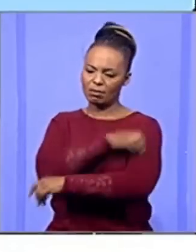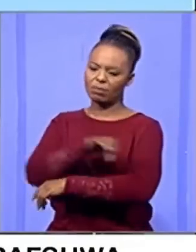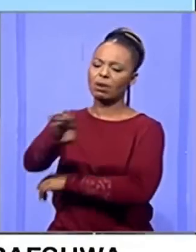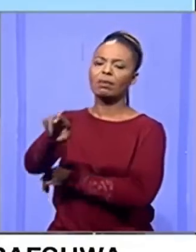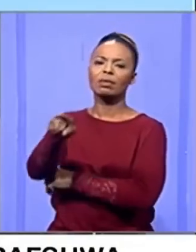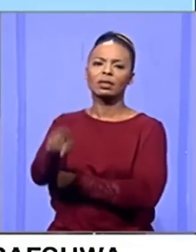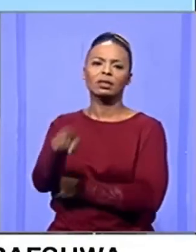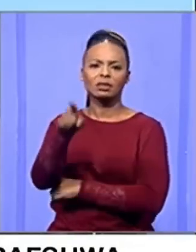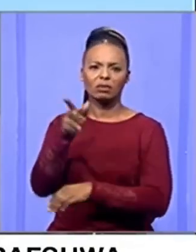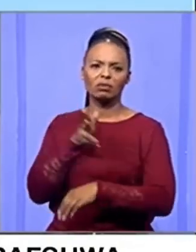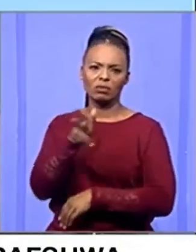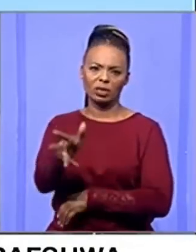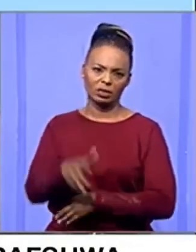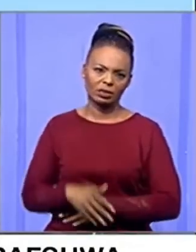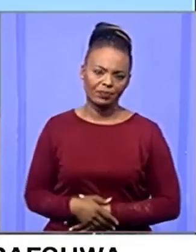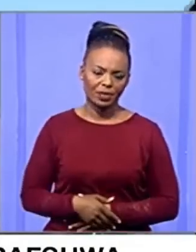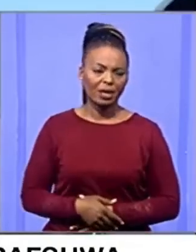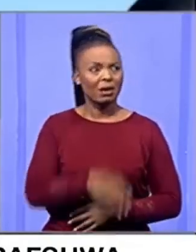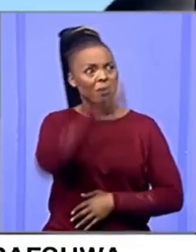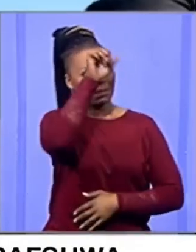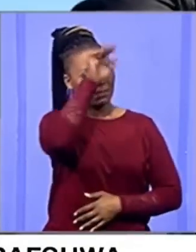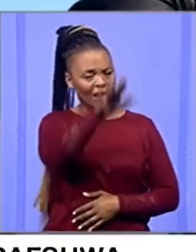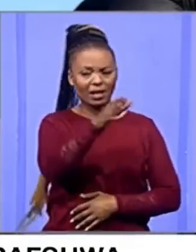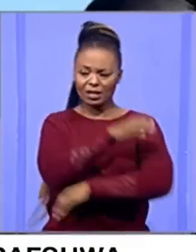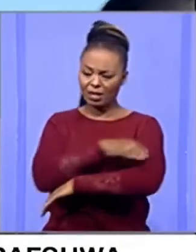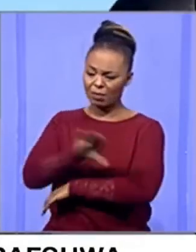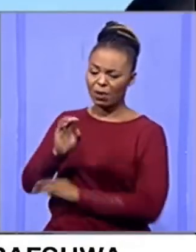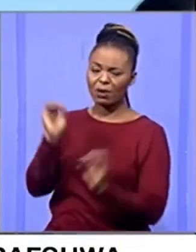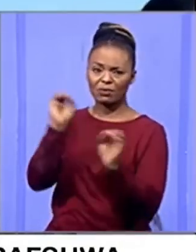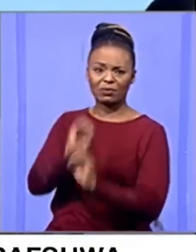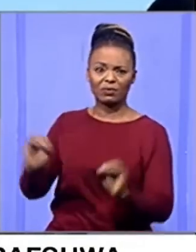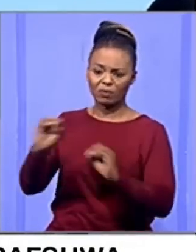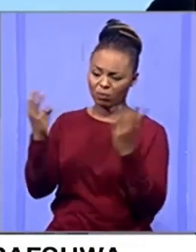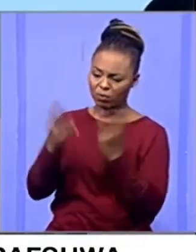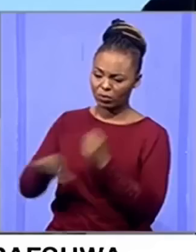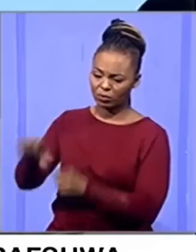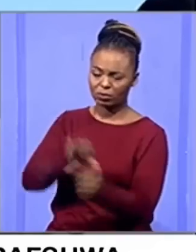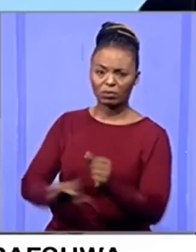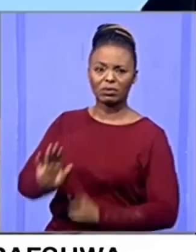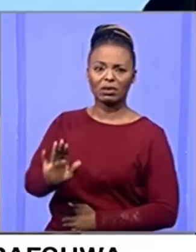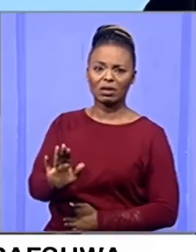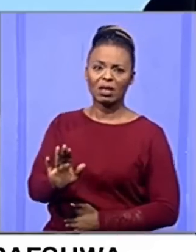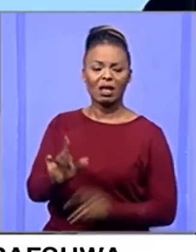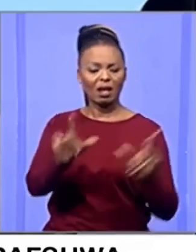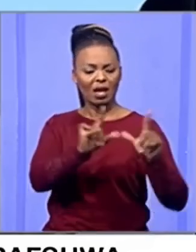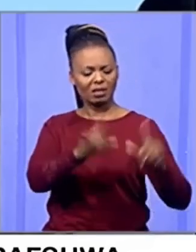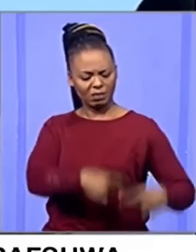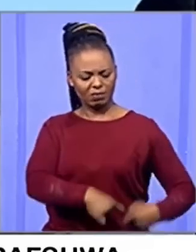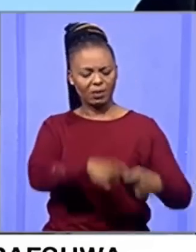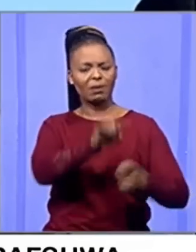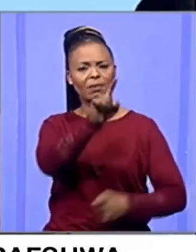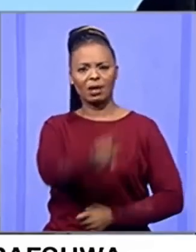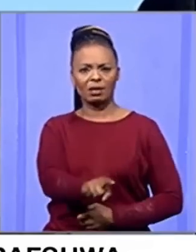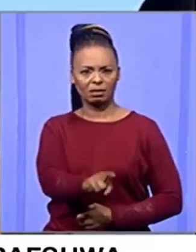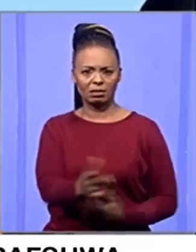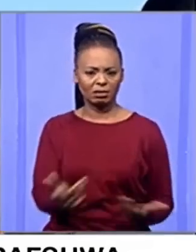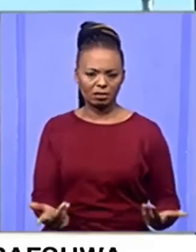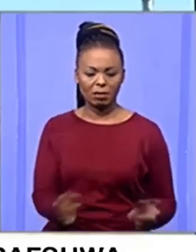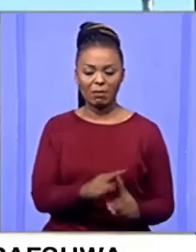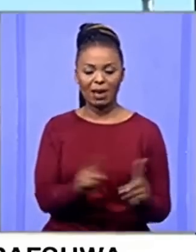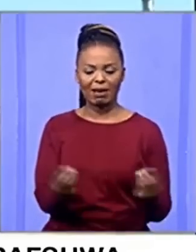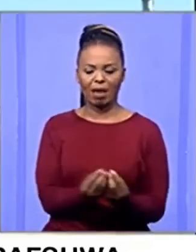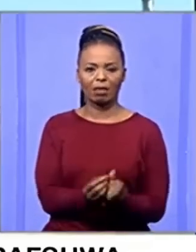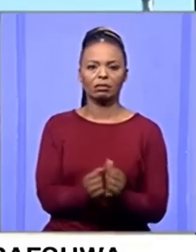kgone ho empower our socio-economic, tlamehile license ya bona e revokwe, e suspendwe, but nothing had materialized so